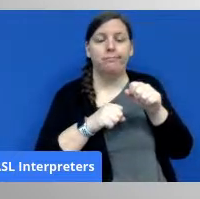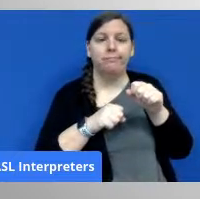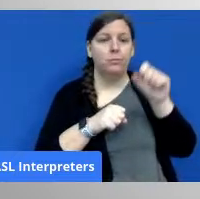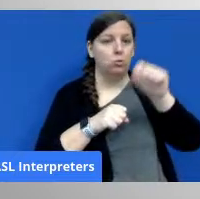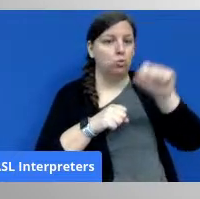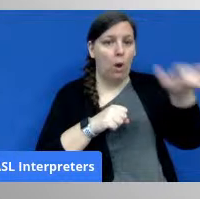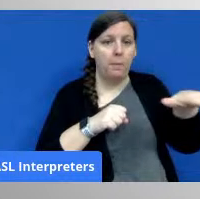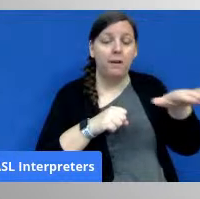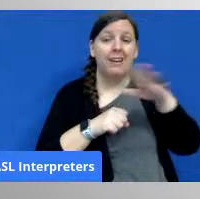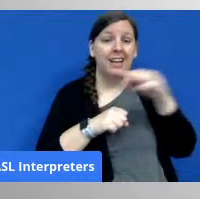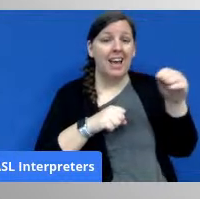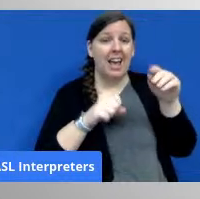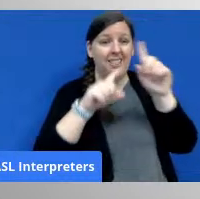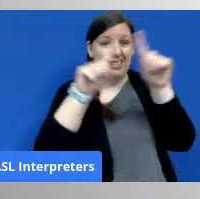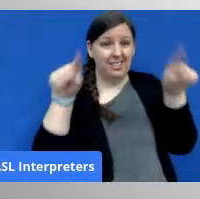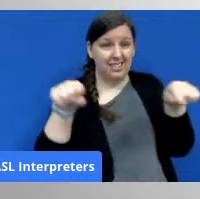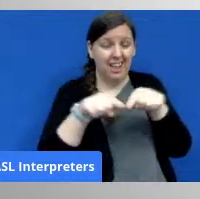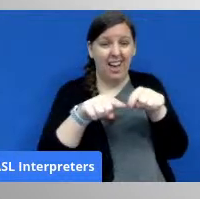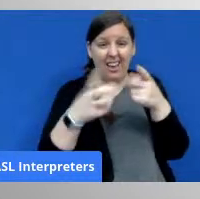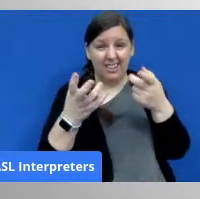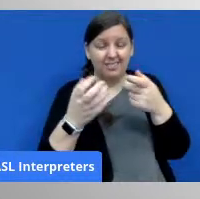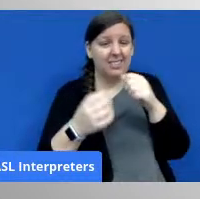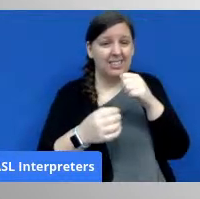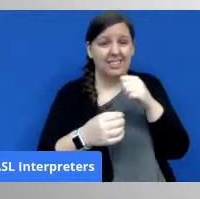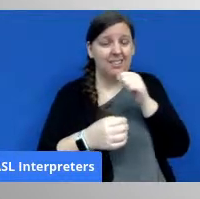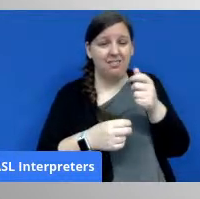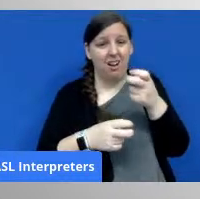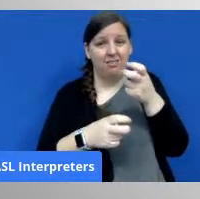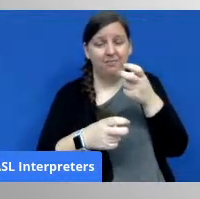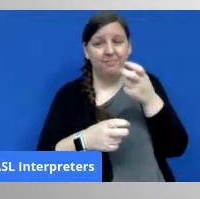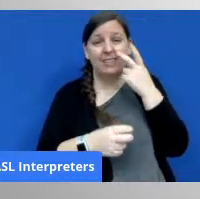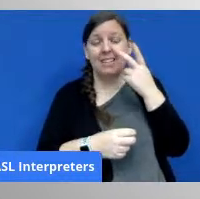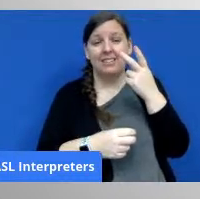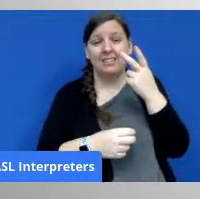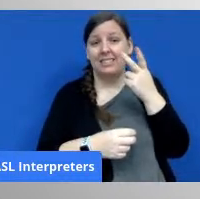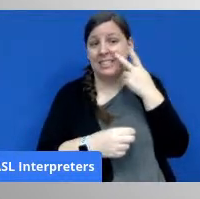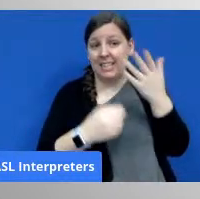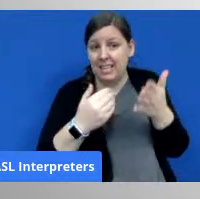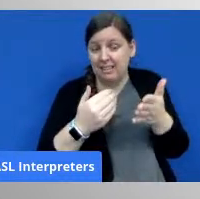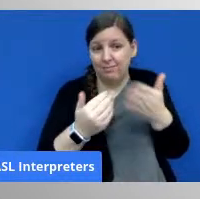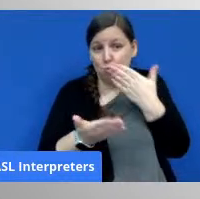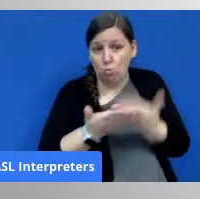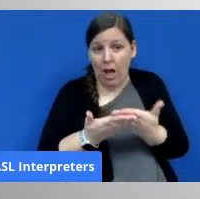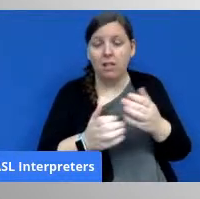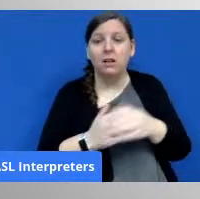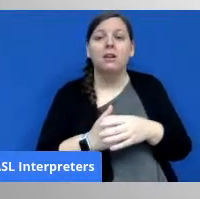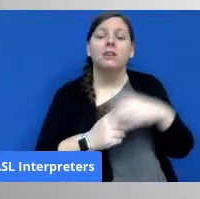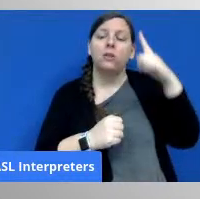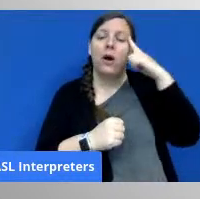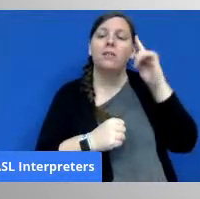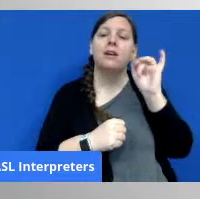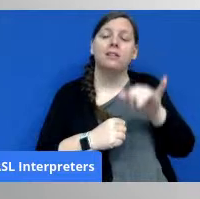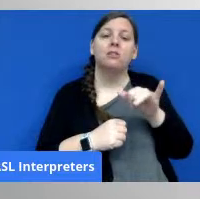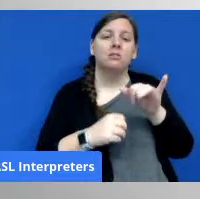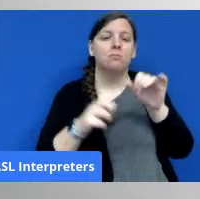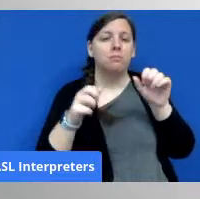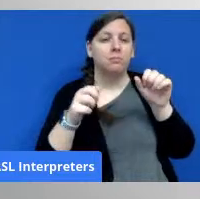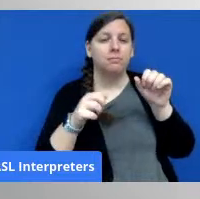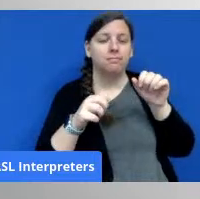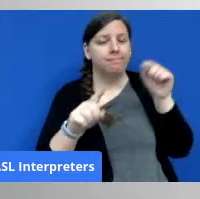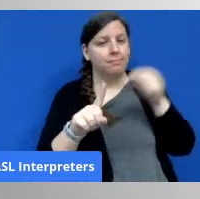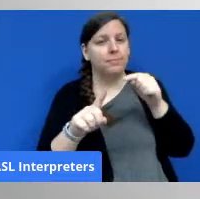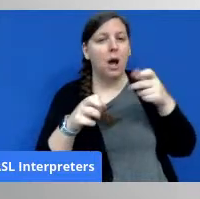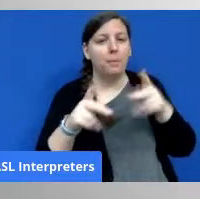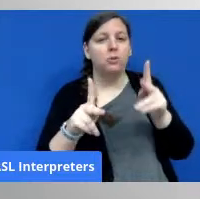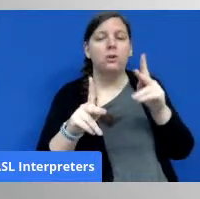out the location, is really, really poor. So I think that there's a lot of opportunity to put our heads together on how